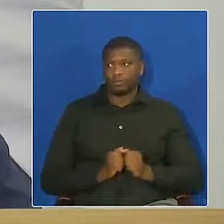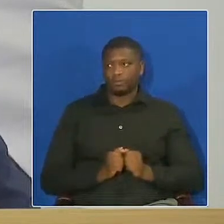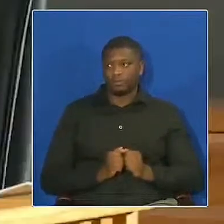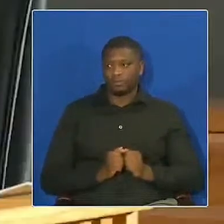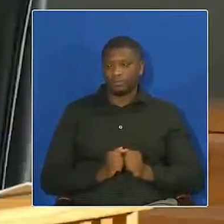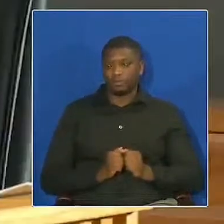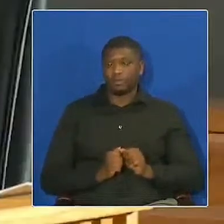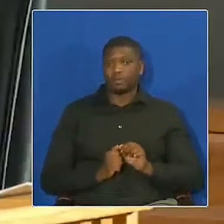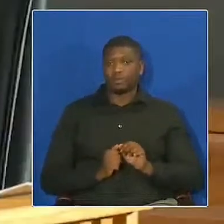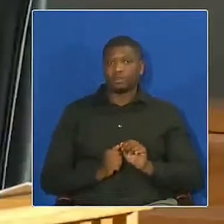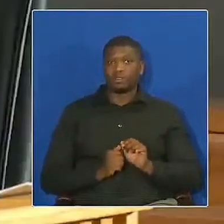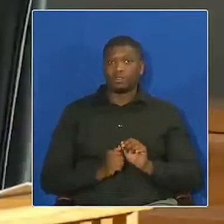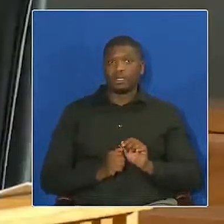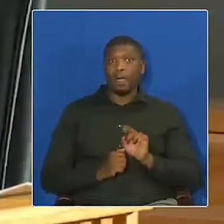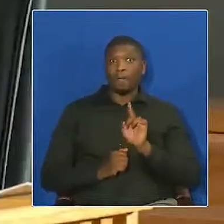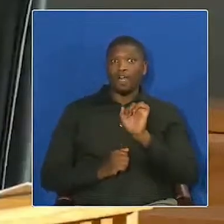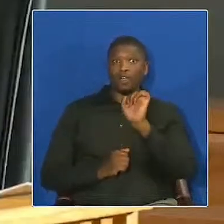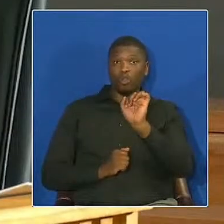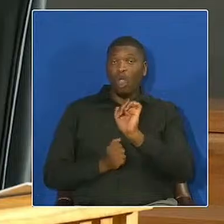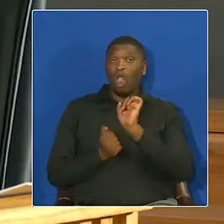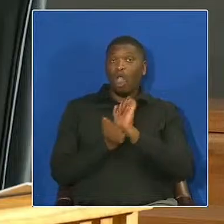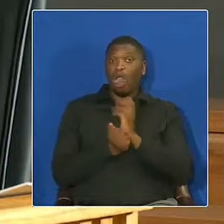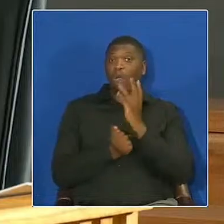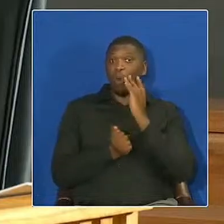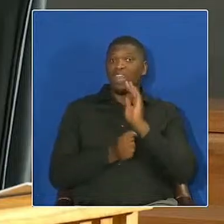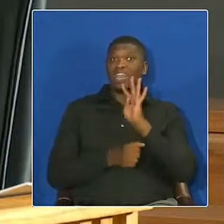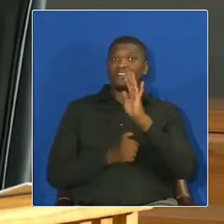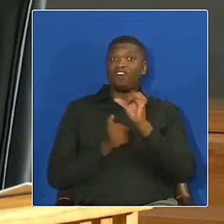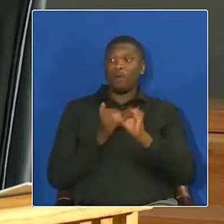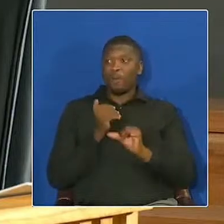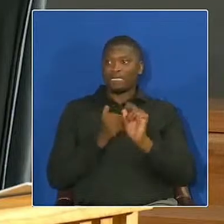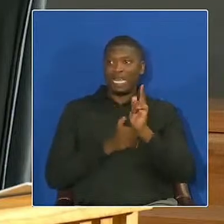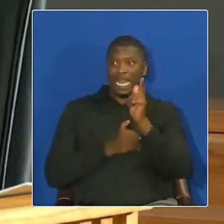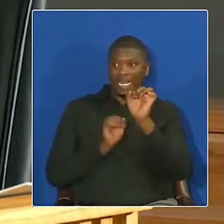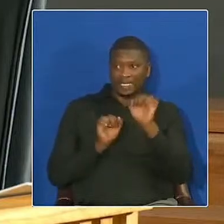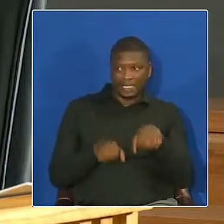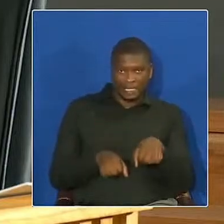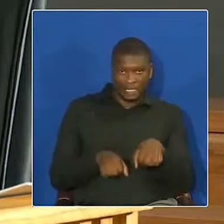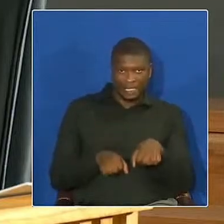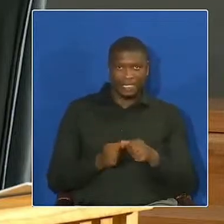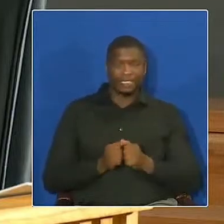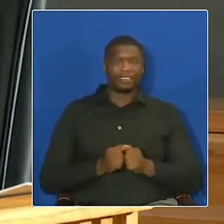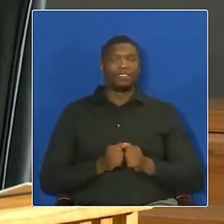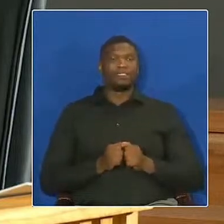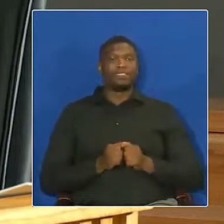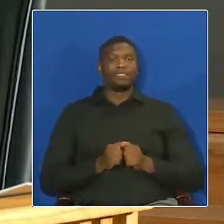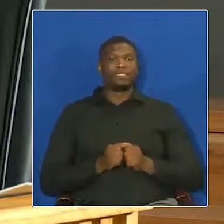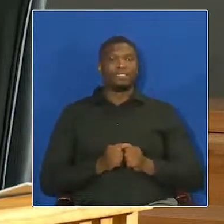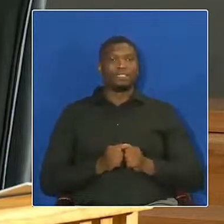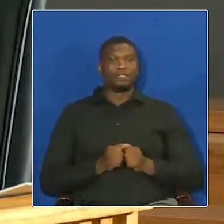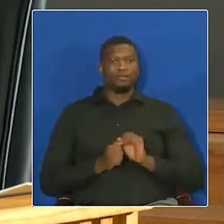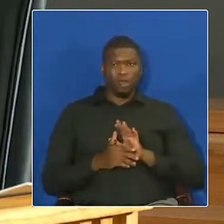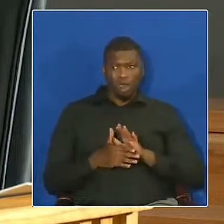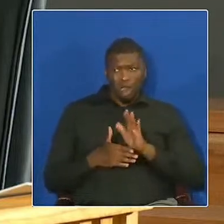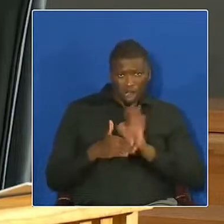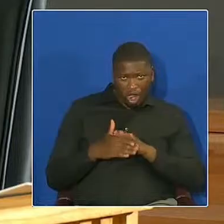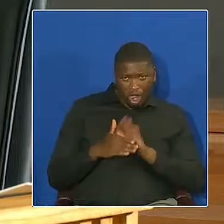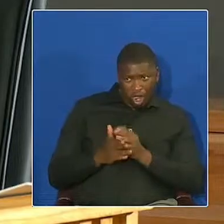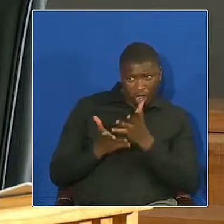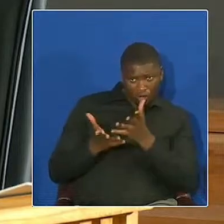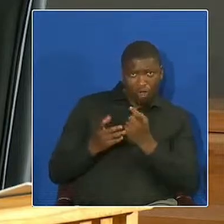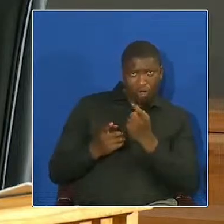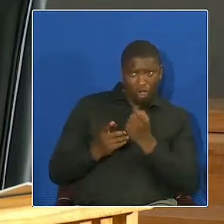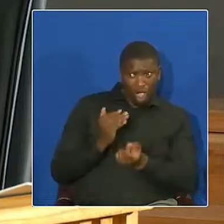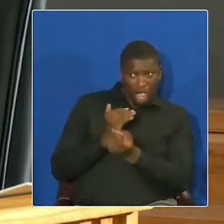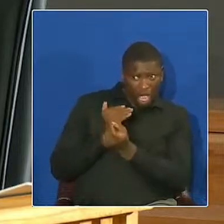But your arrest was 4 months later. 4 months later. And it was not because of a complaint